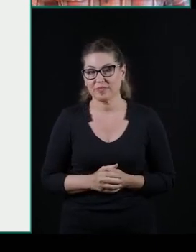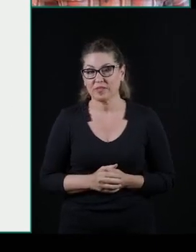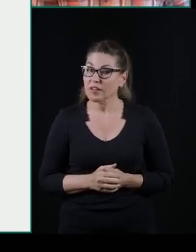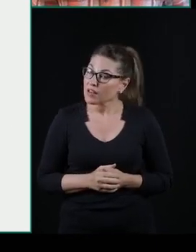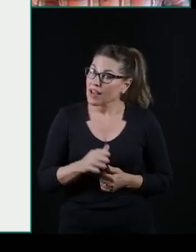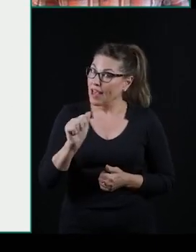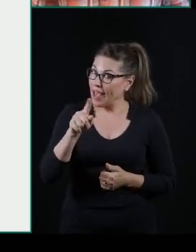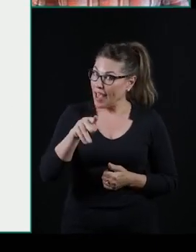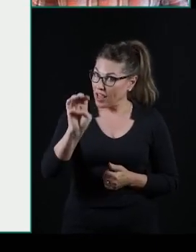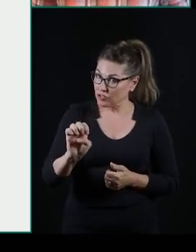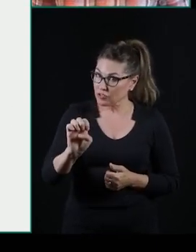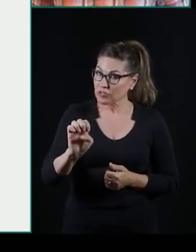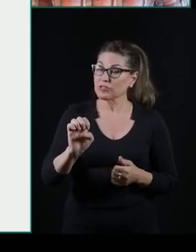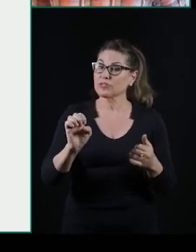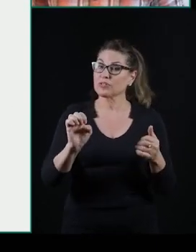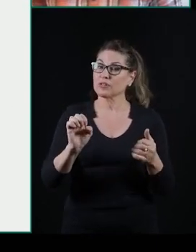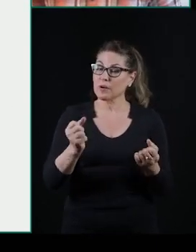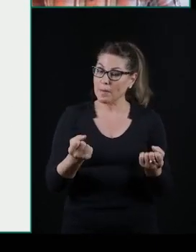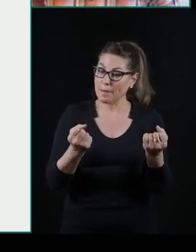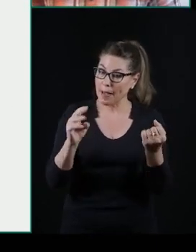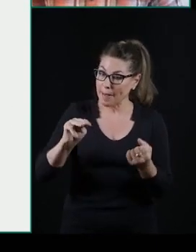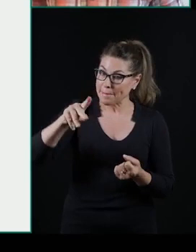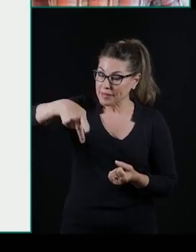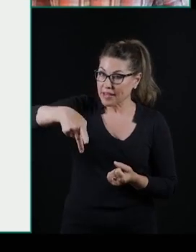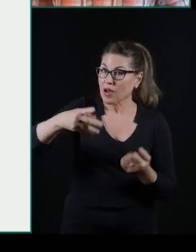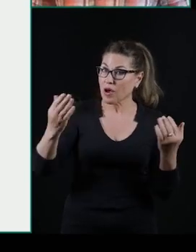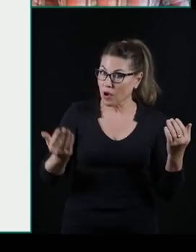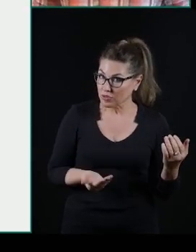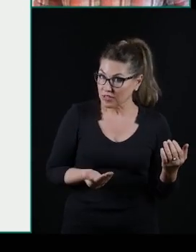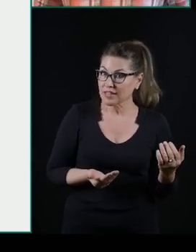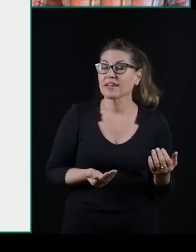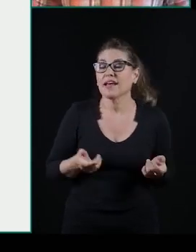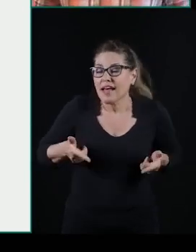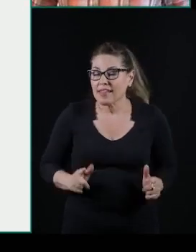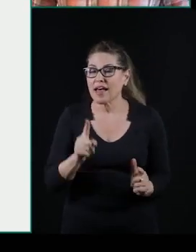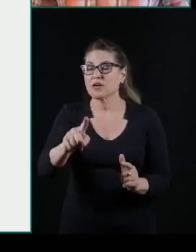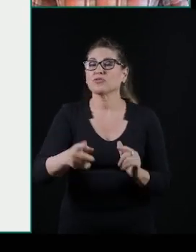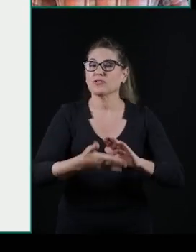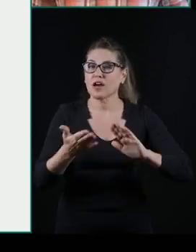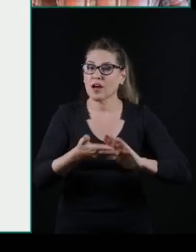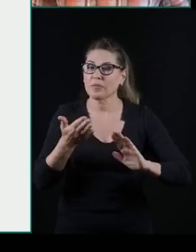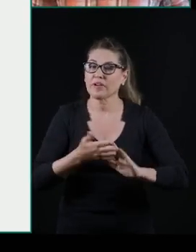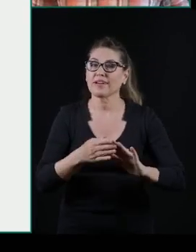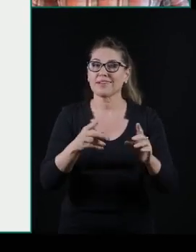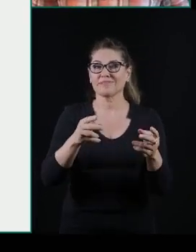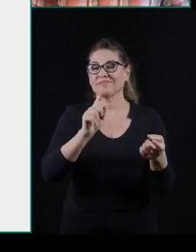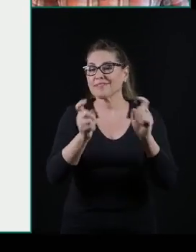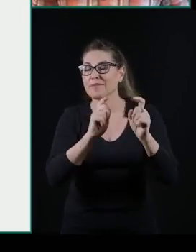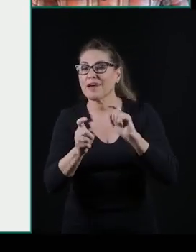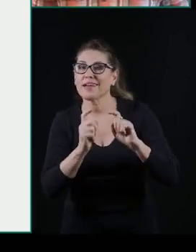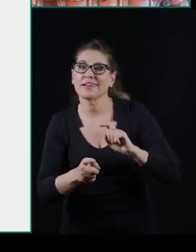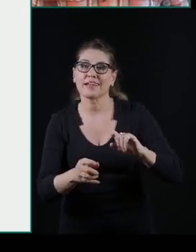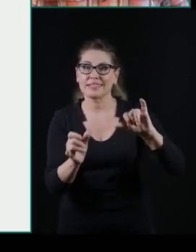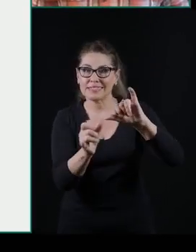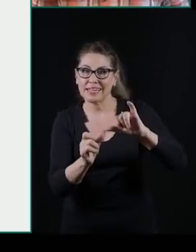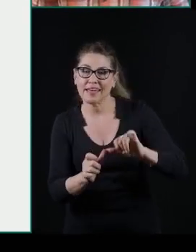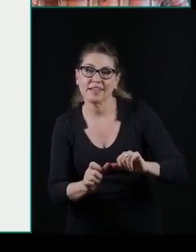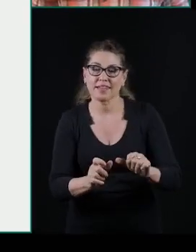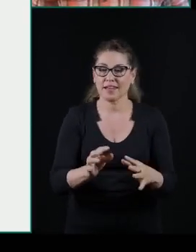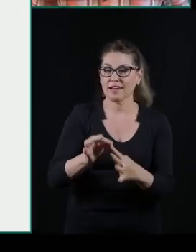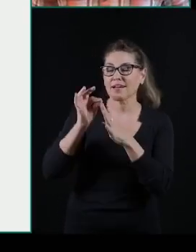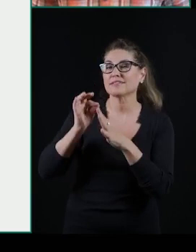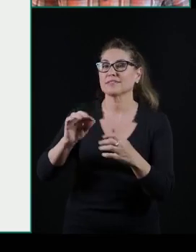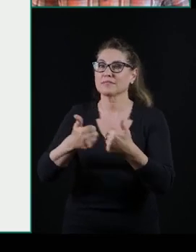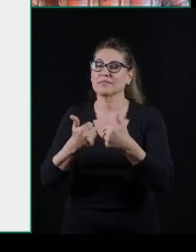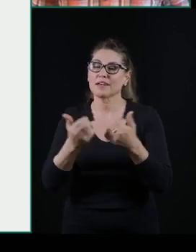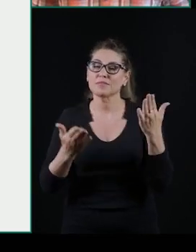Now, Azure PlayFab multiplayer server hosting allows you to operate a dynamically scaling pool of custom game servers in the